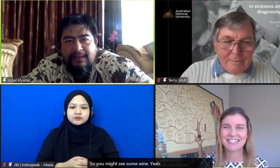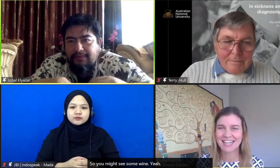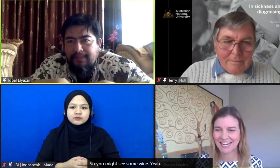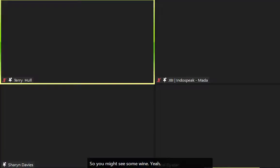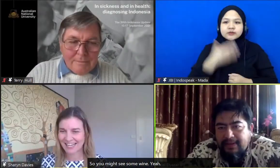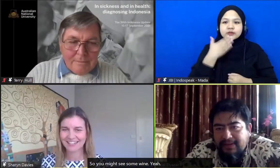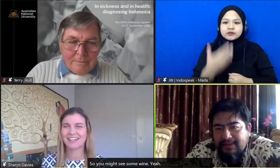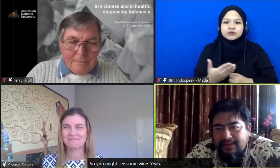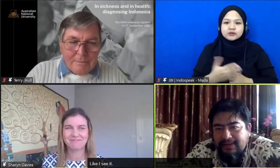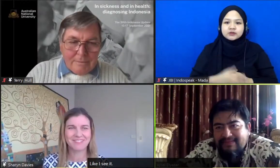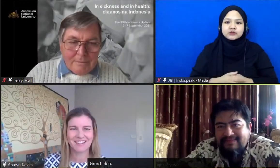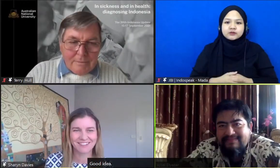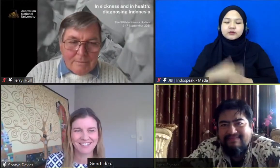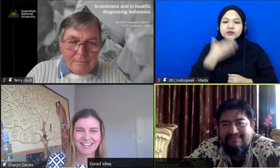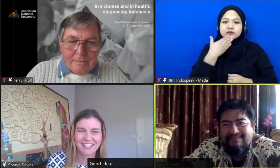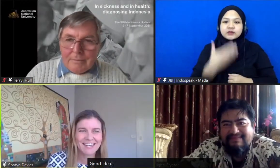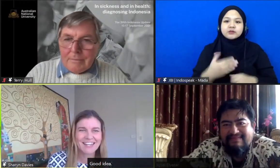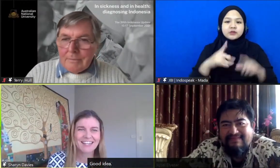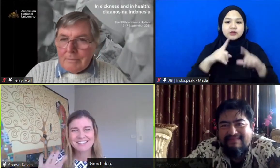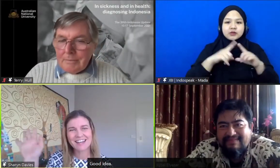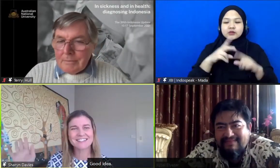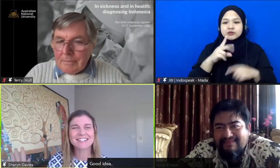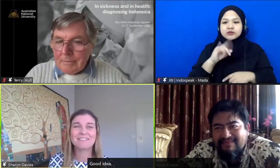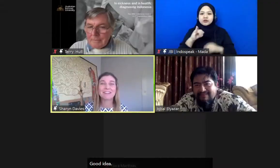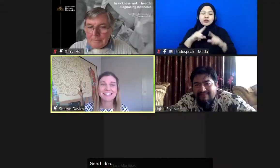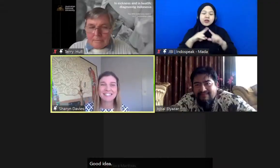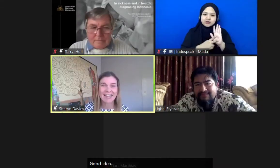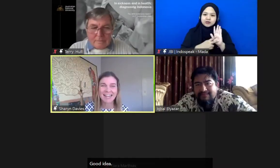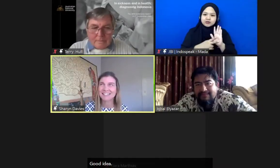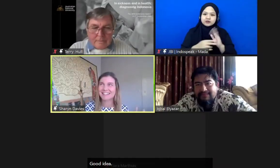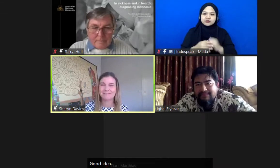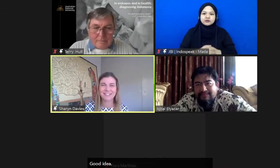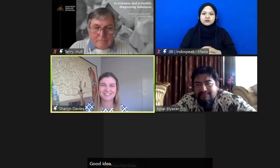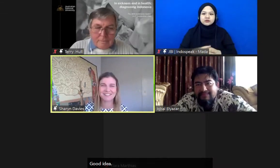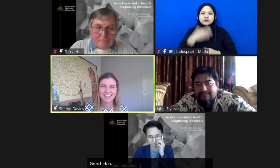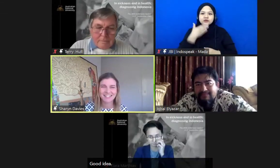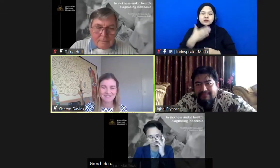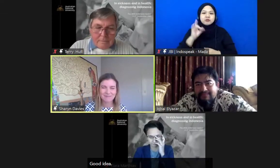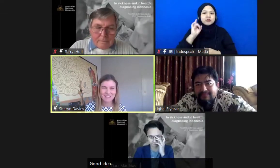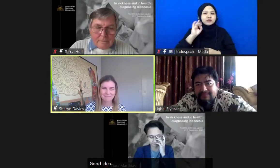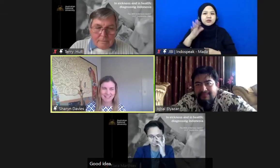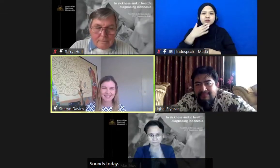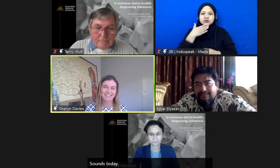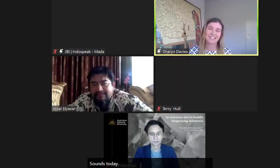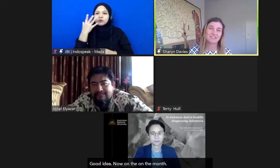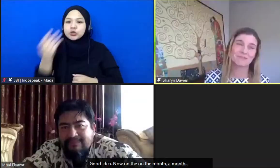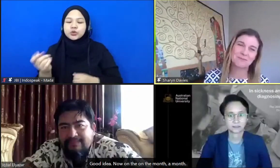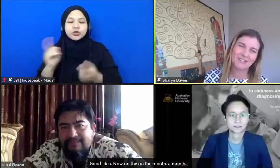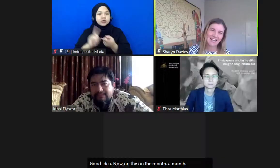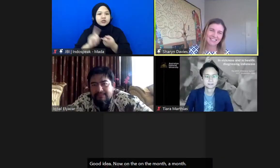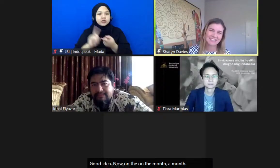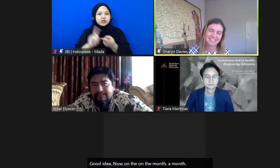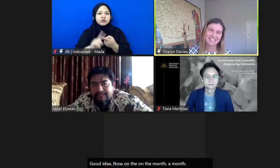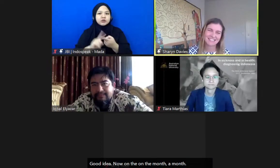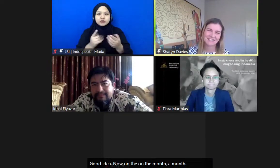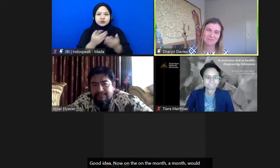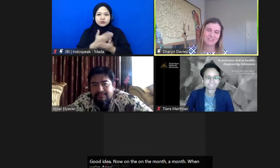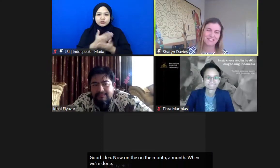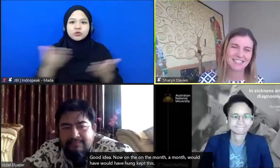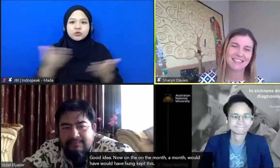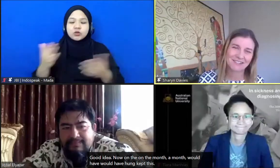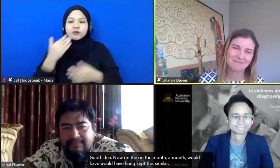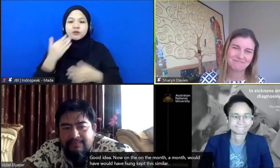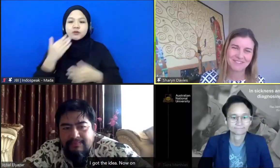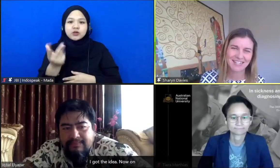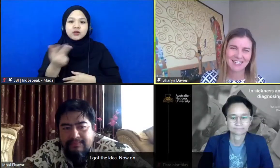Terima kasih Aryan. Now on sound. Selamat siang, selamat sore teman-teman. Mudah-mudahan kita